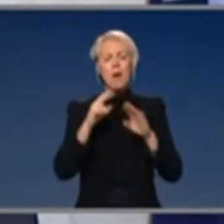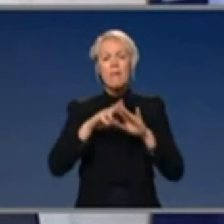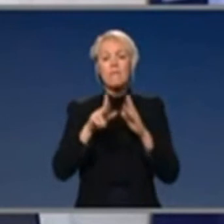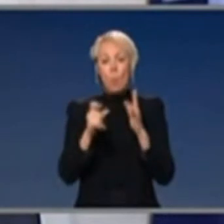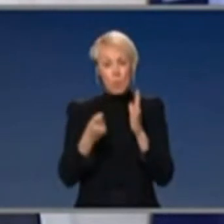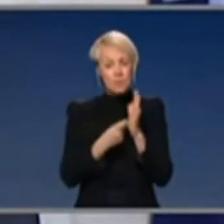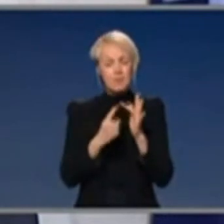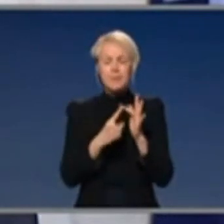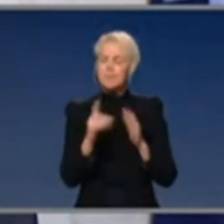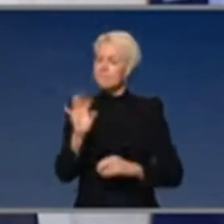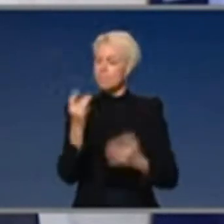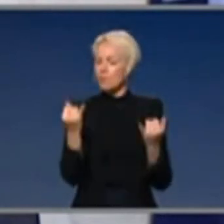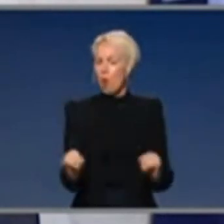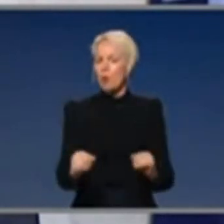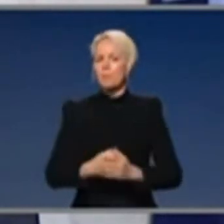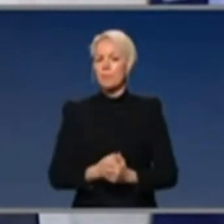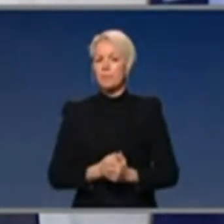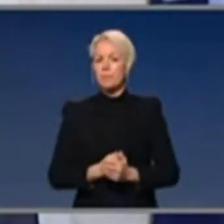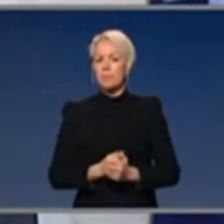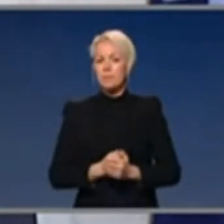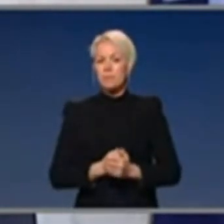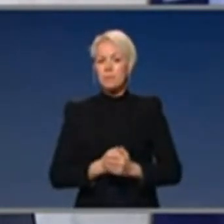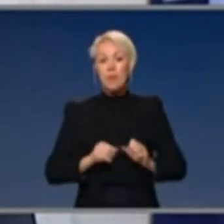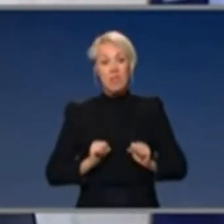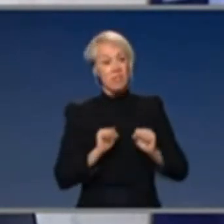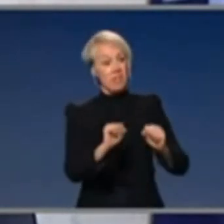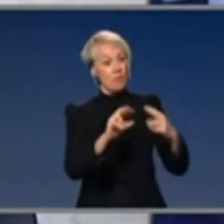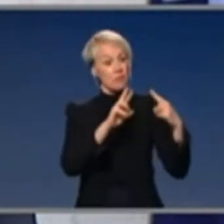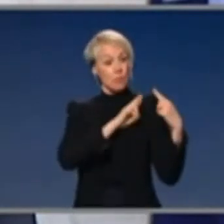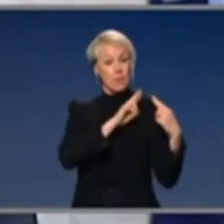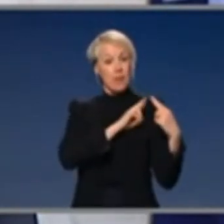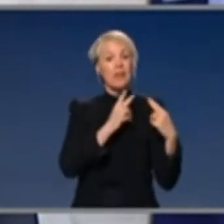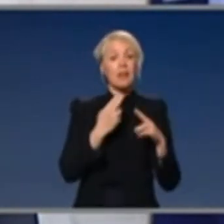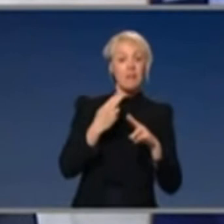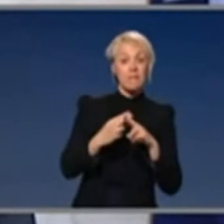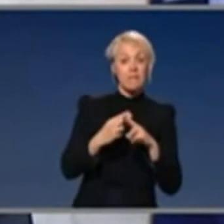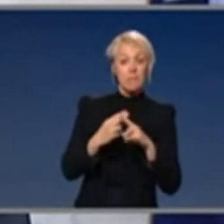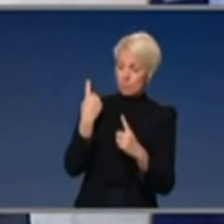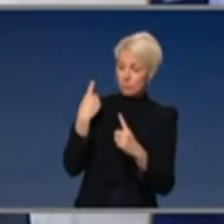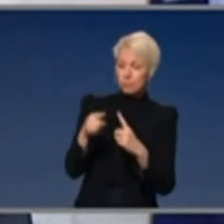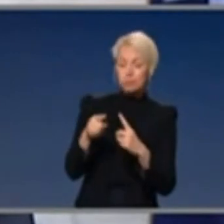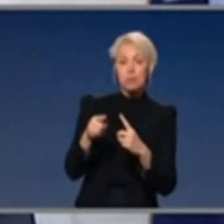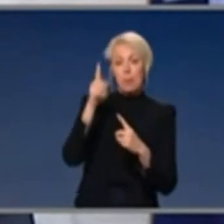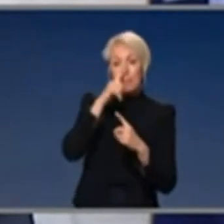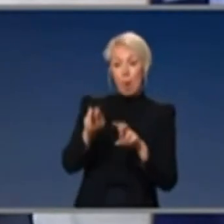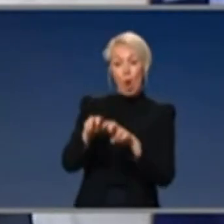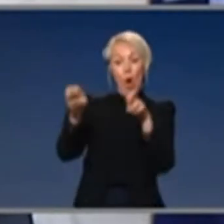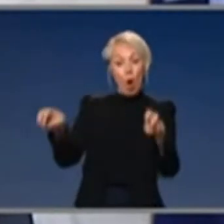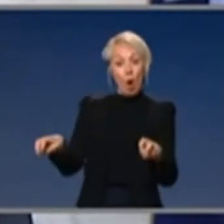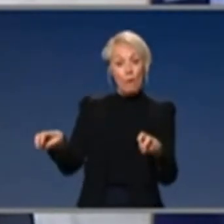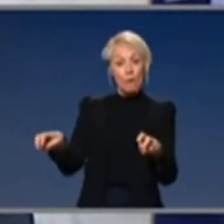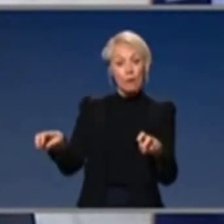does not have a role in relation to clearing people on health grounds. We do not employ